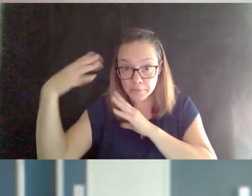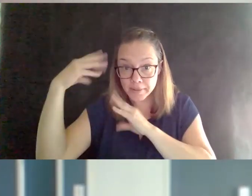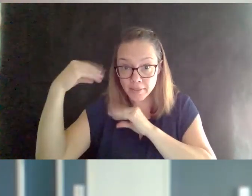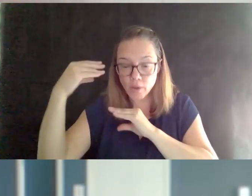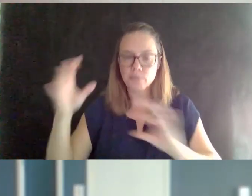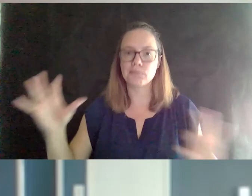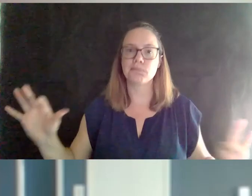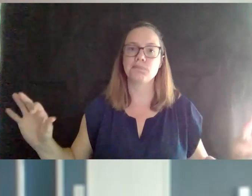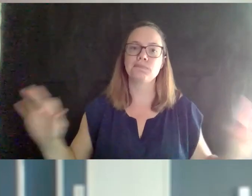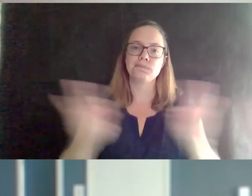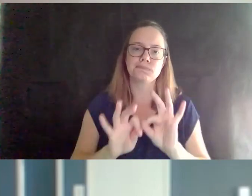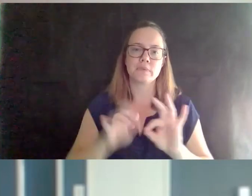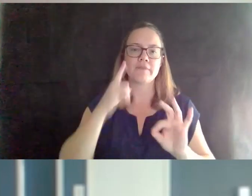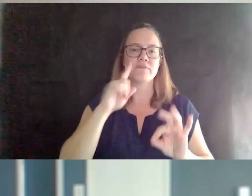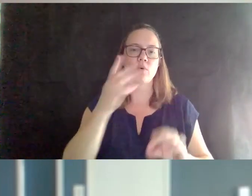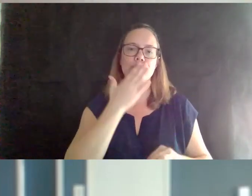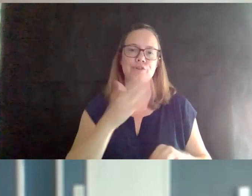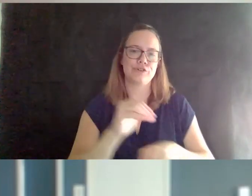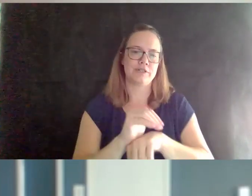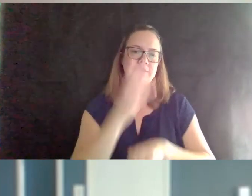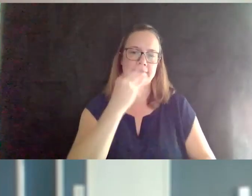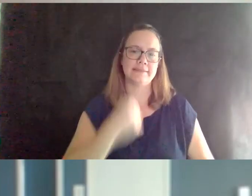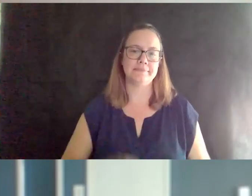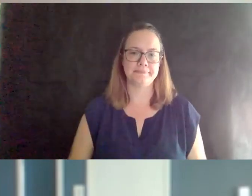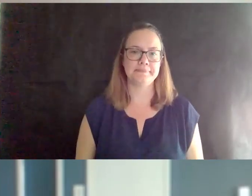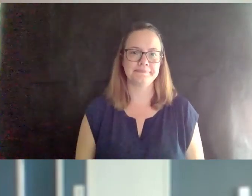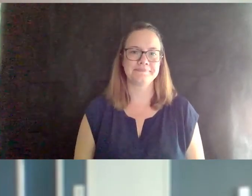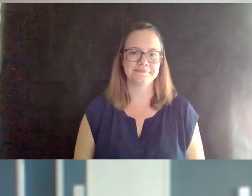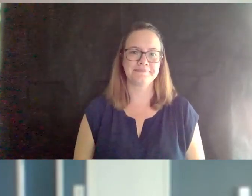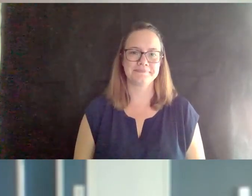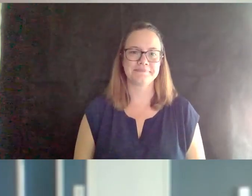certainly going to be key to a good night's sleep as well.